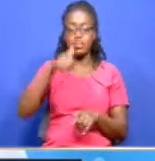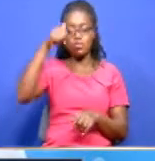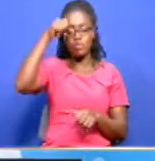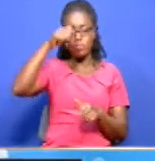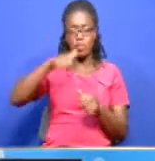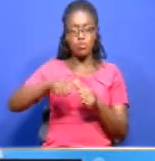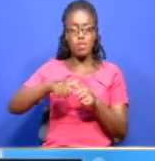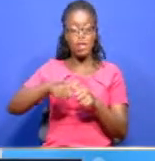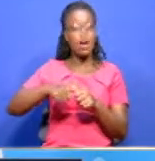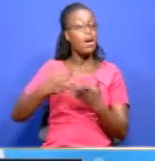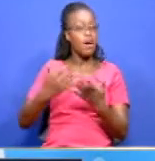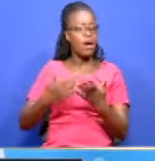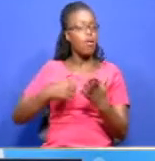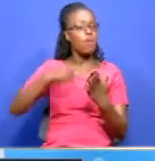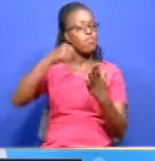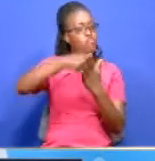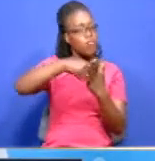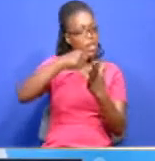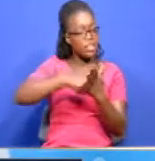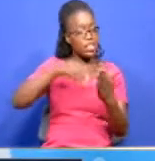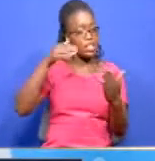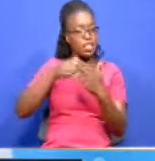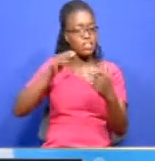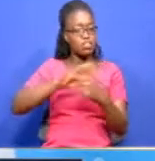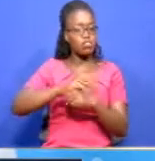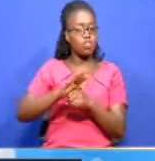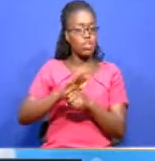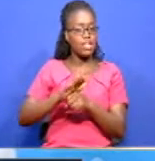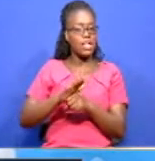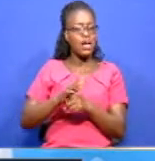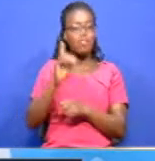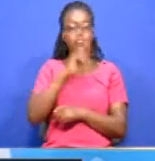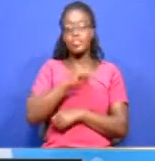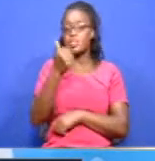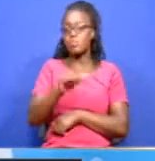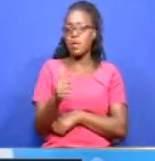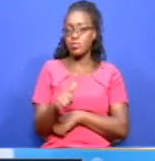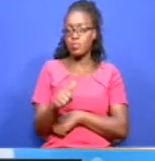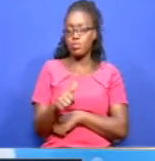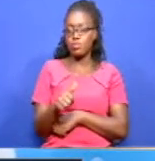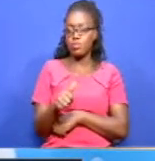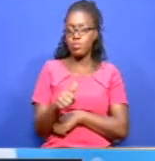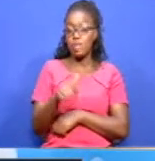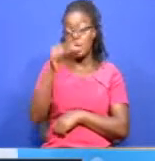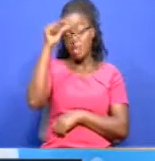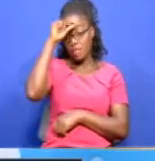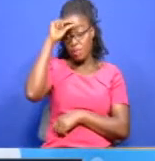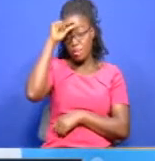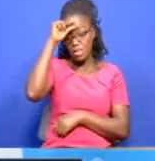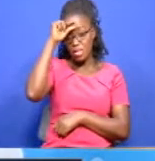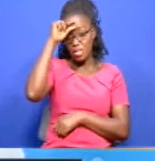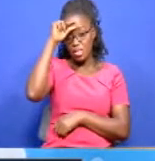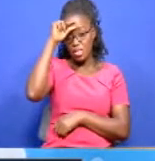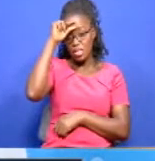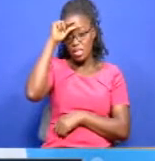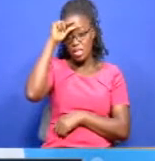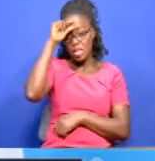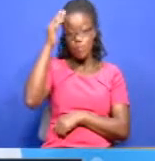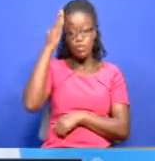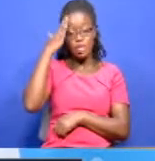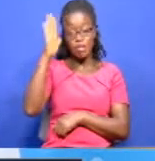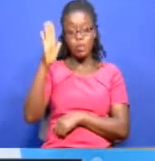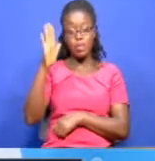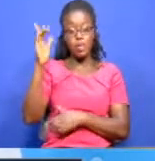fight against COVID-19 is not yet over. As the government, we are aware what